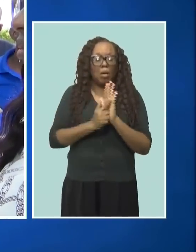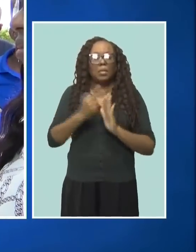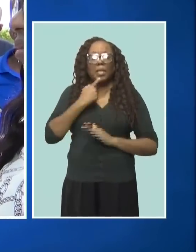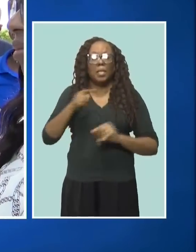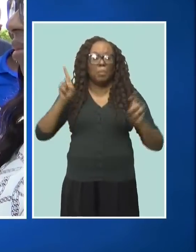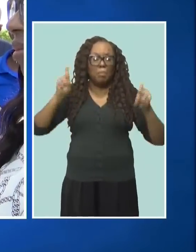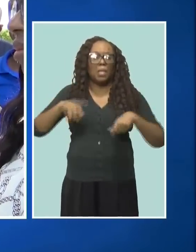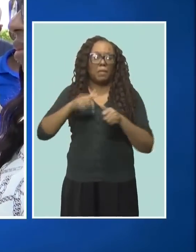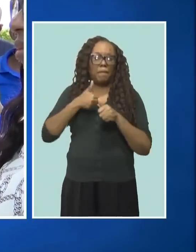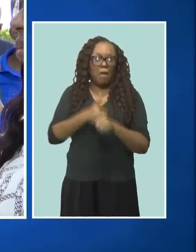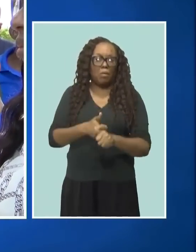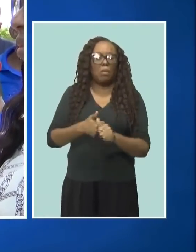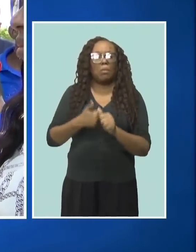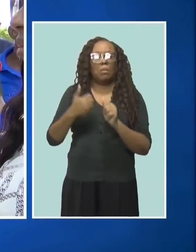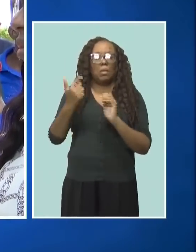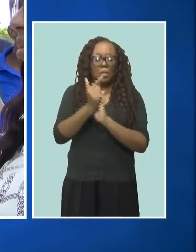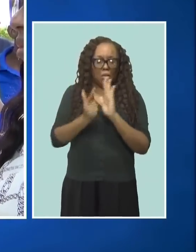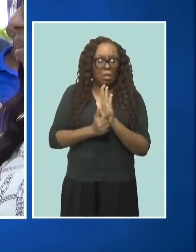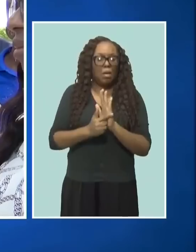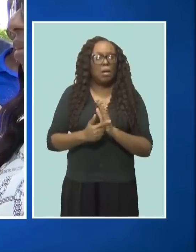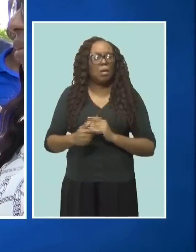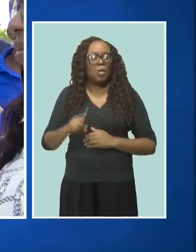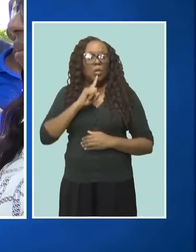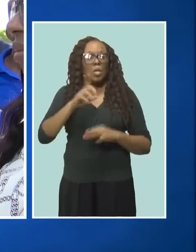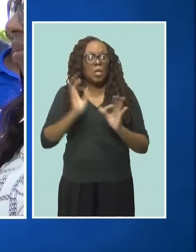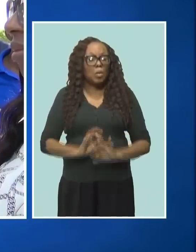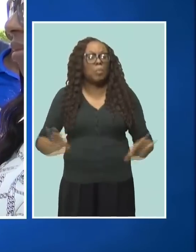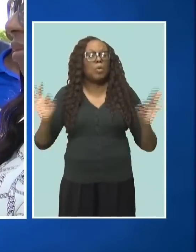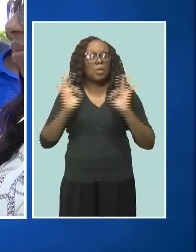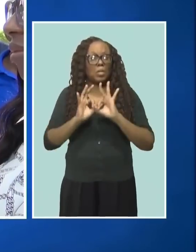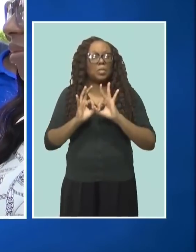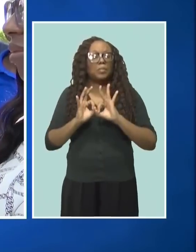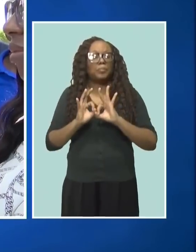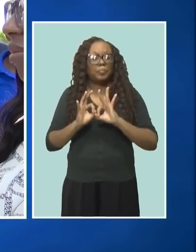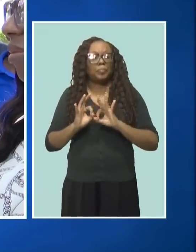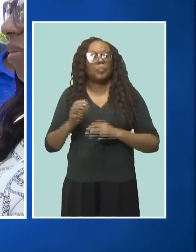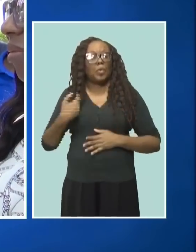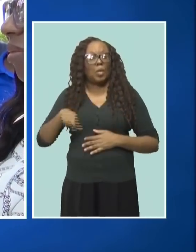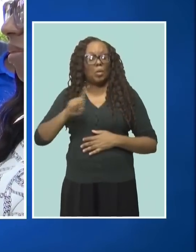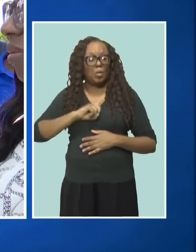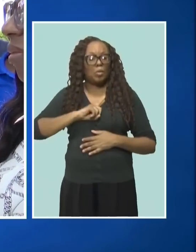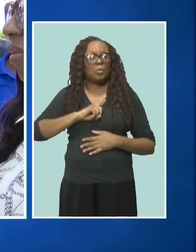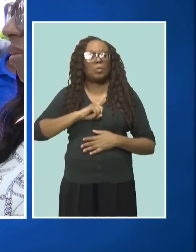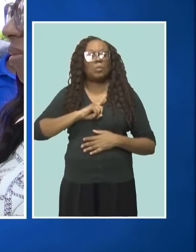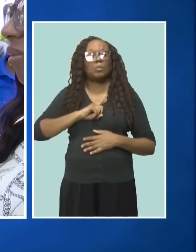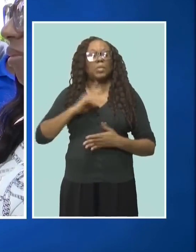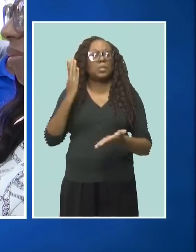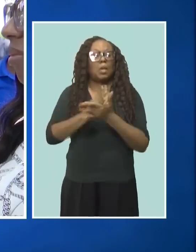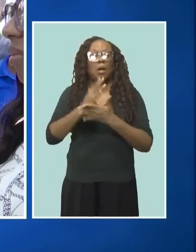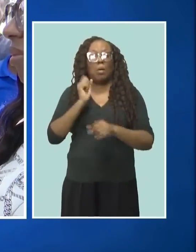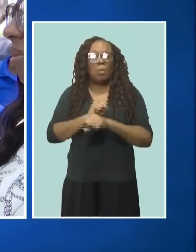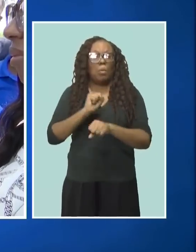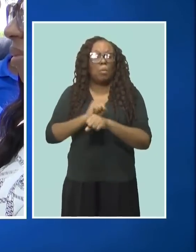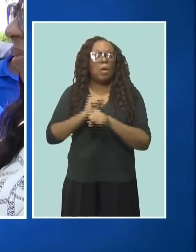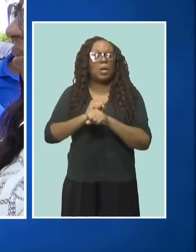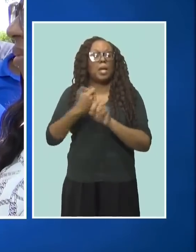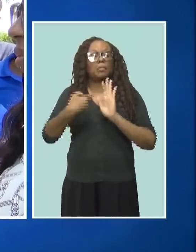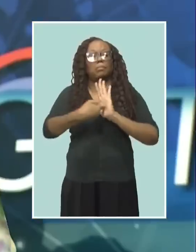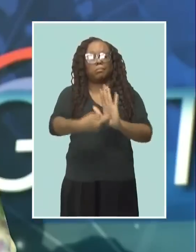with the Health and Safety Act. And therefore we thought it important that that be one of the things that are at the forefront of the concerns that are brought to the